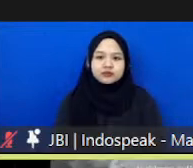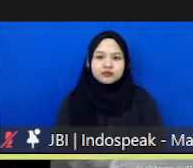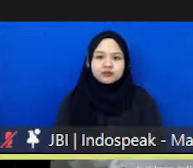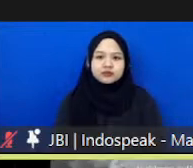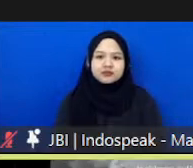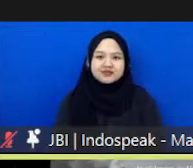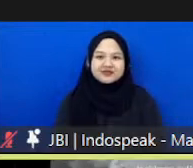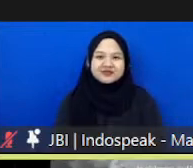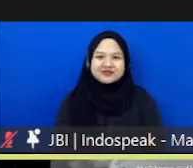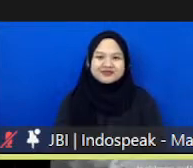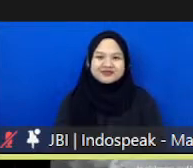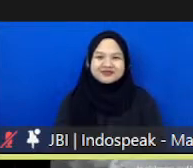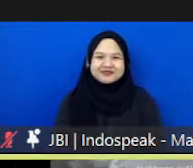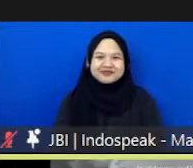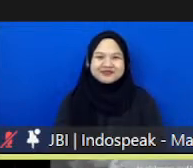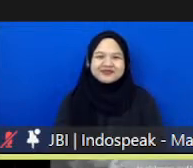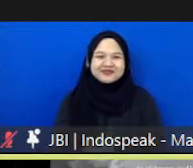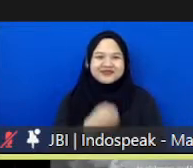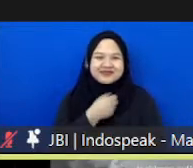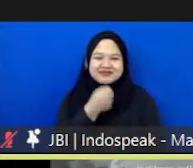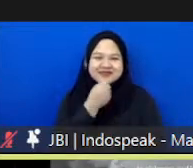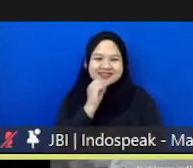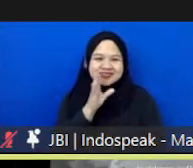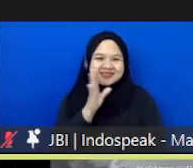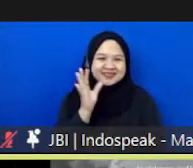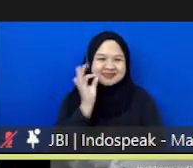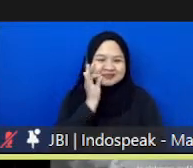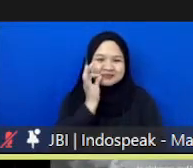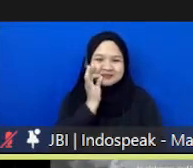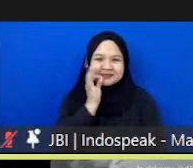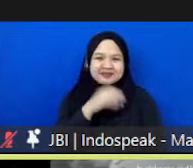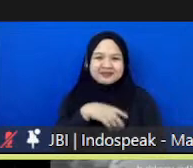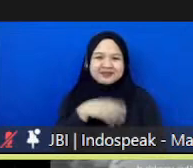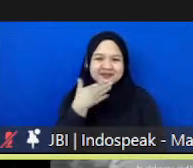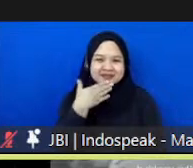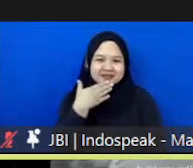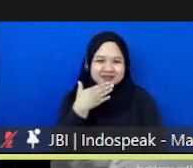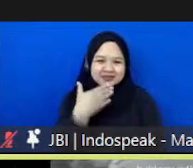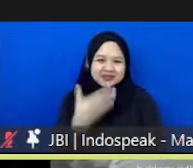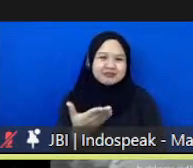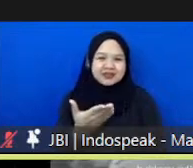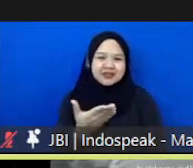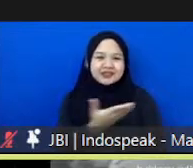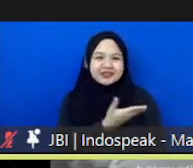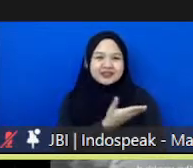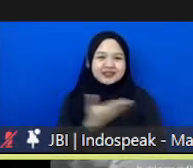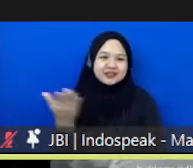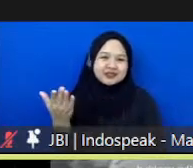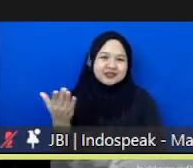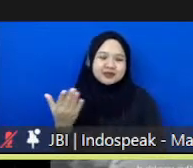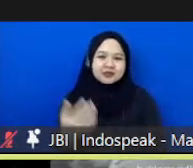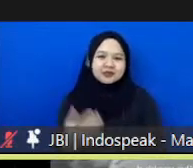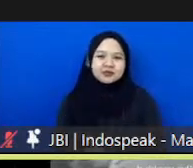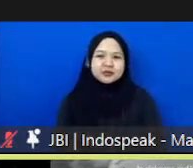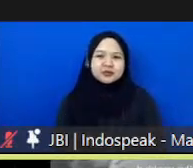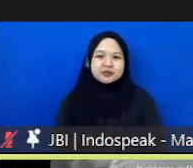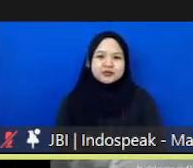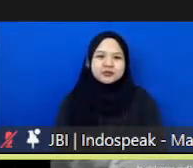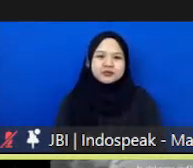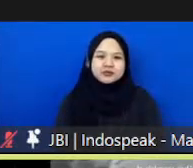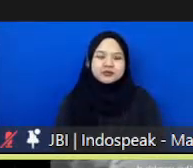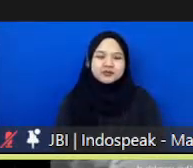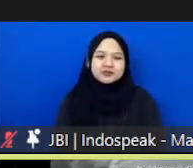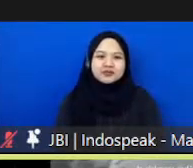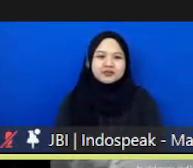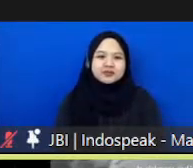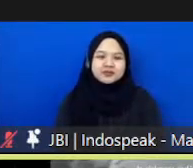Unmute. I should unmute. Oh, sorry. Okay. Thank you. So thank you everyone for this great presentation. I really